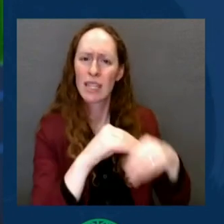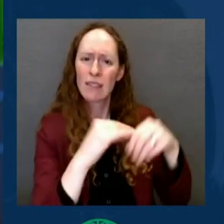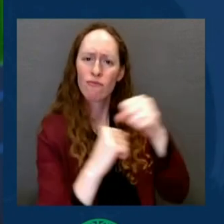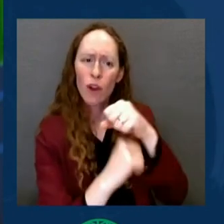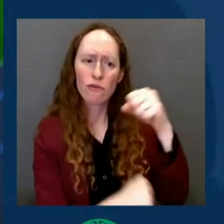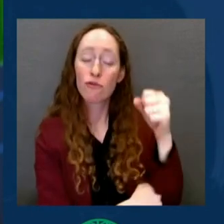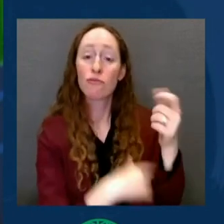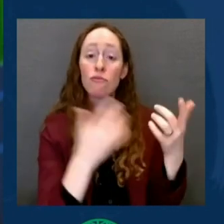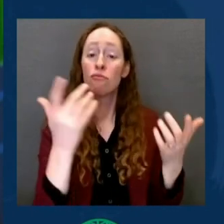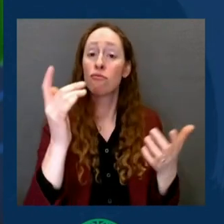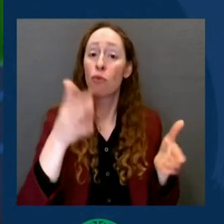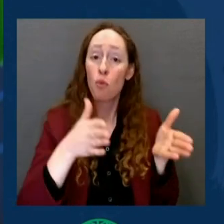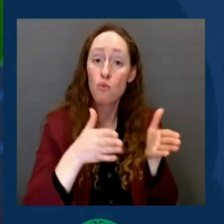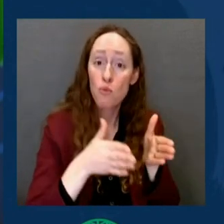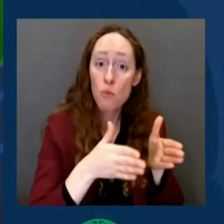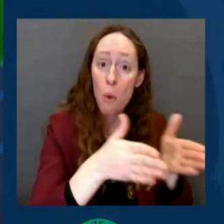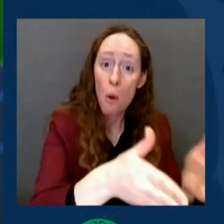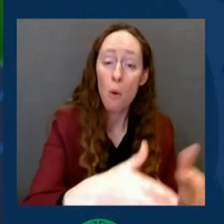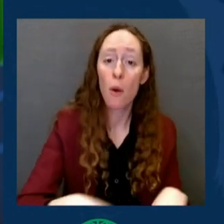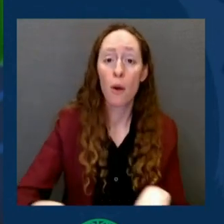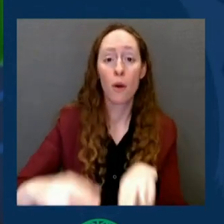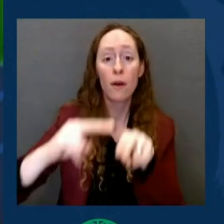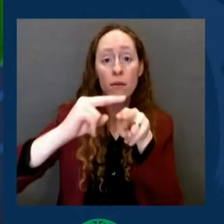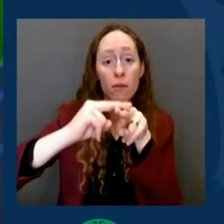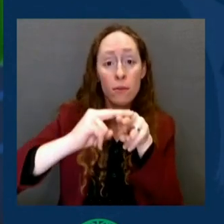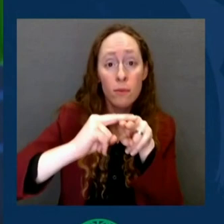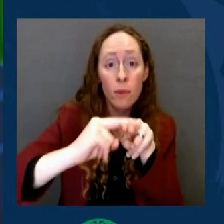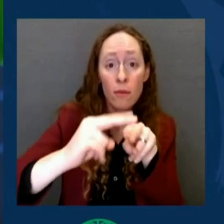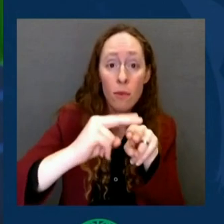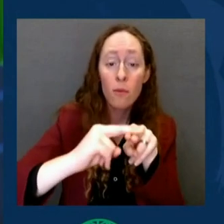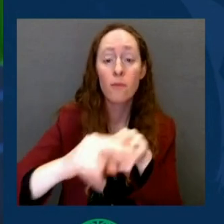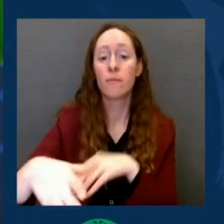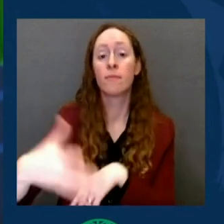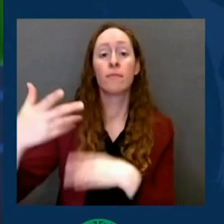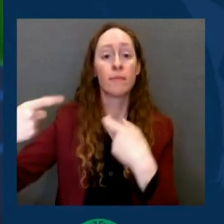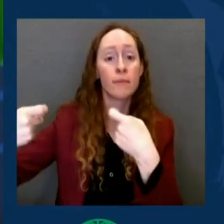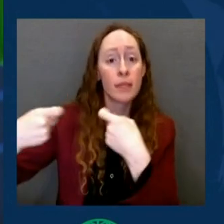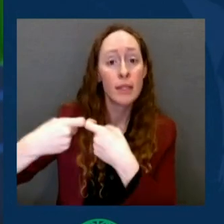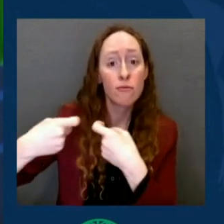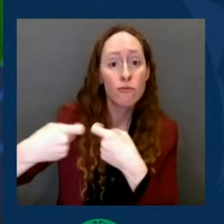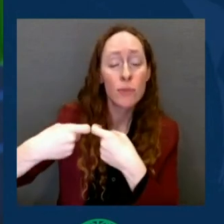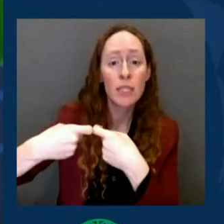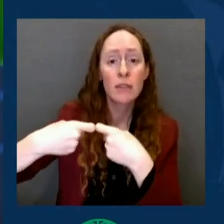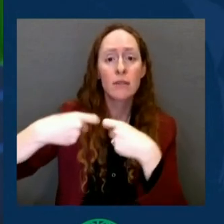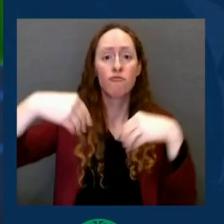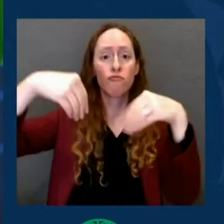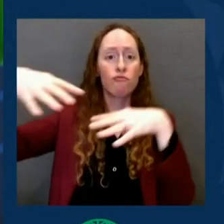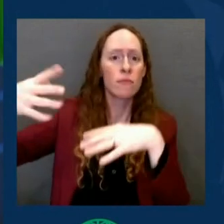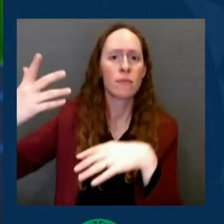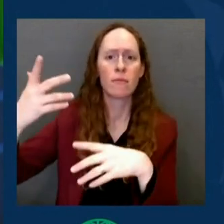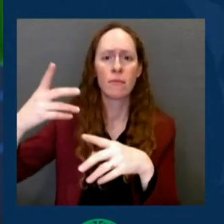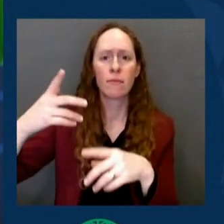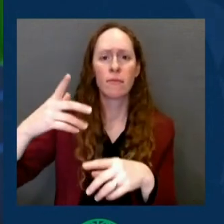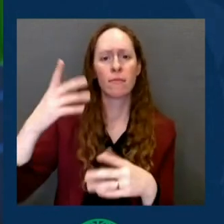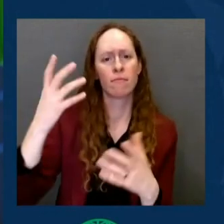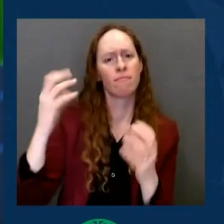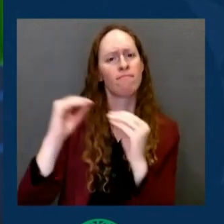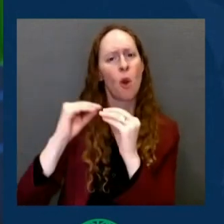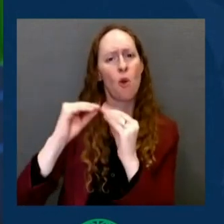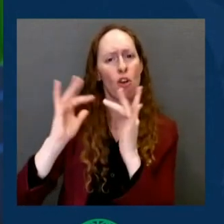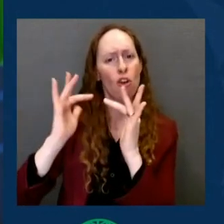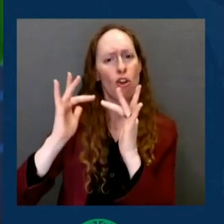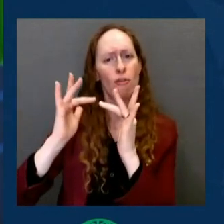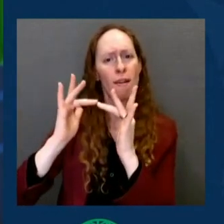electric plants, digital infrastructure. Yesterday we saw and we listened with great interest during the